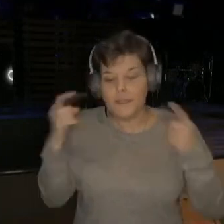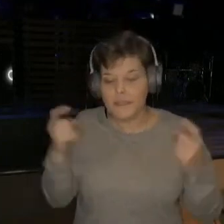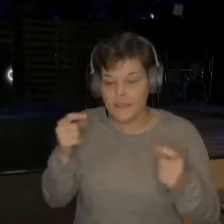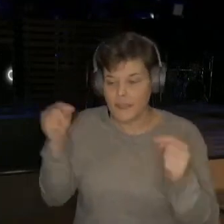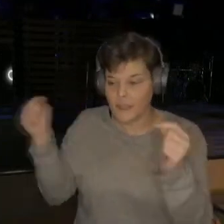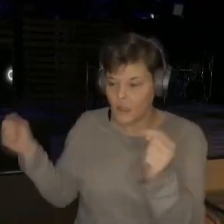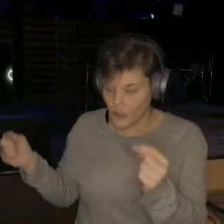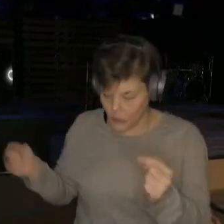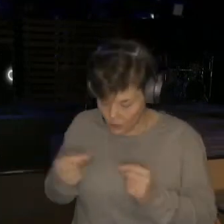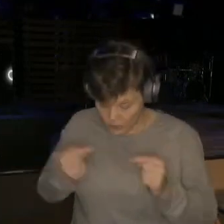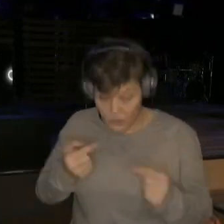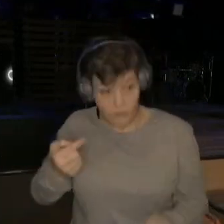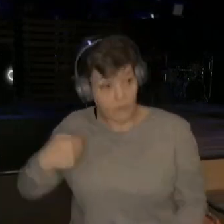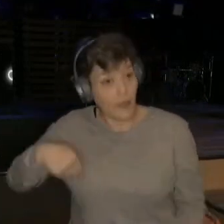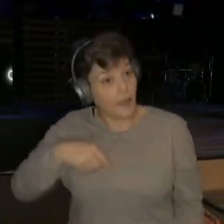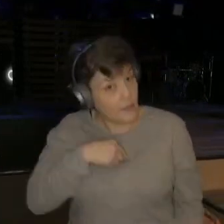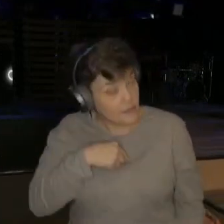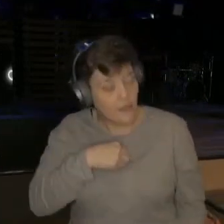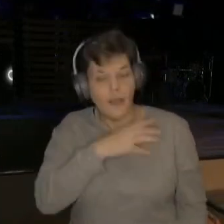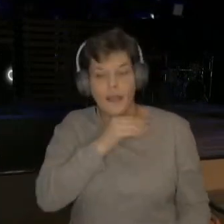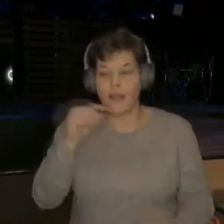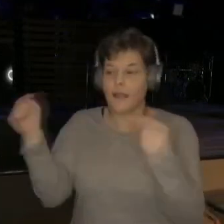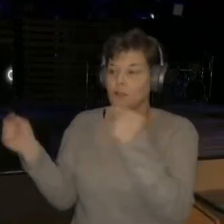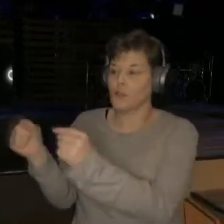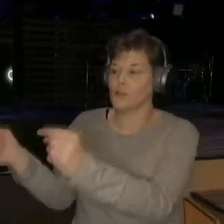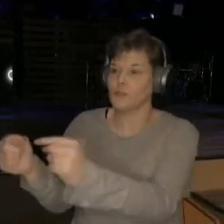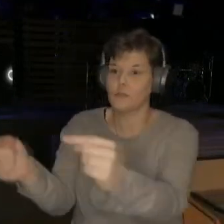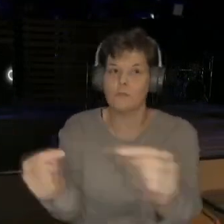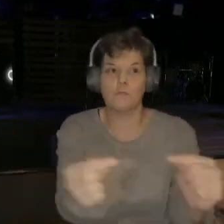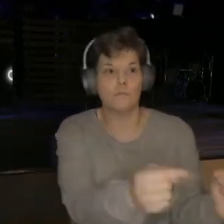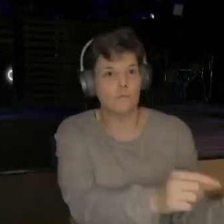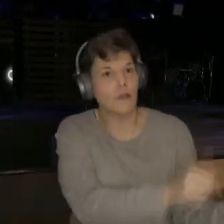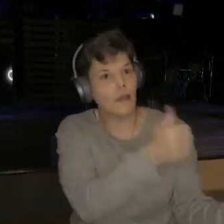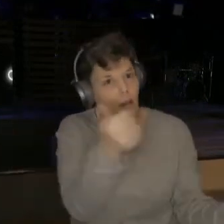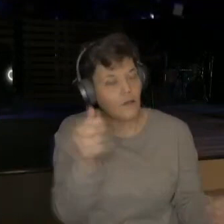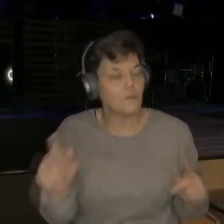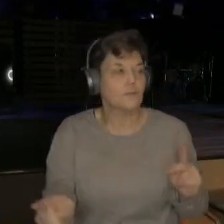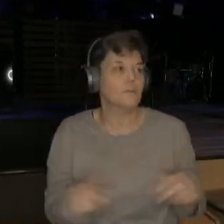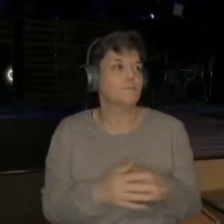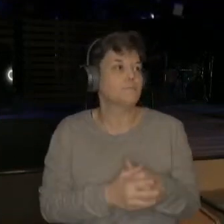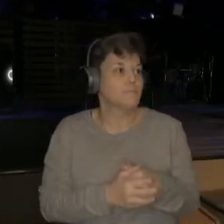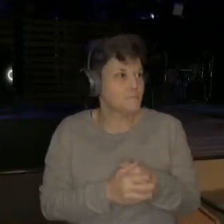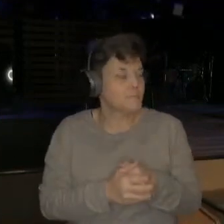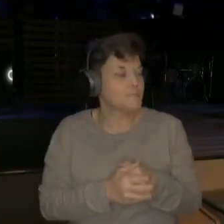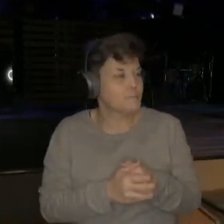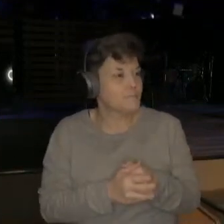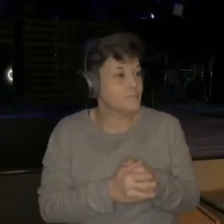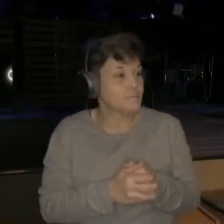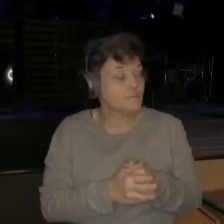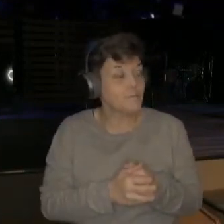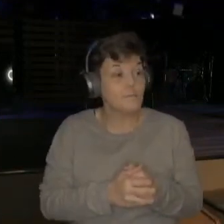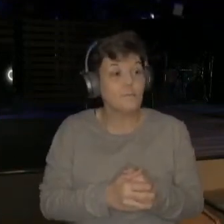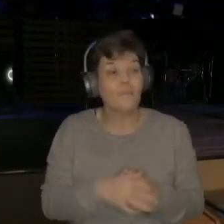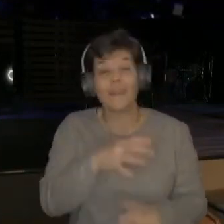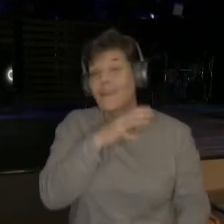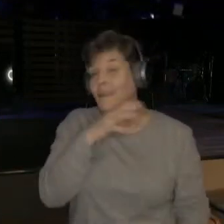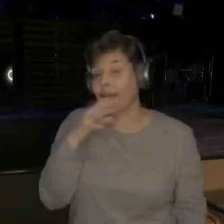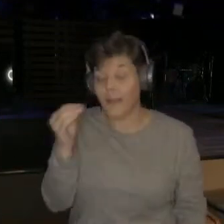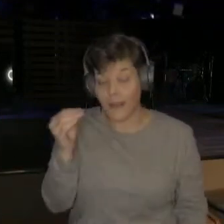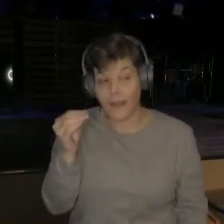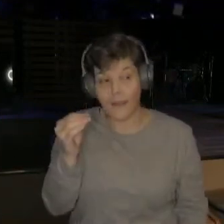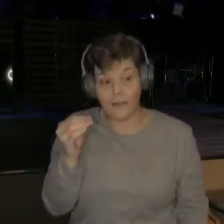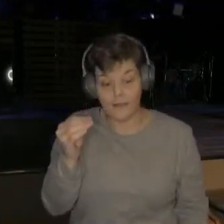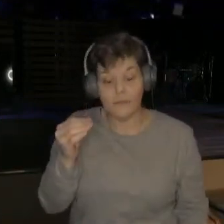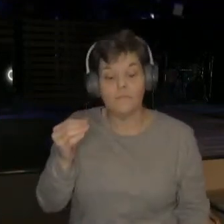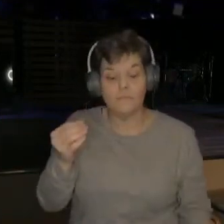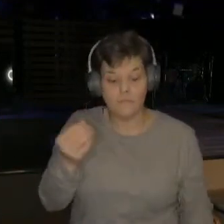But also, acts of goodness are healing for both us and to those who receive the